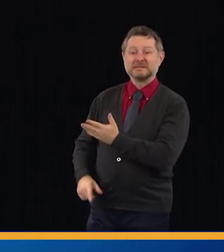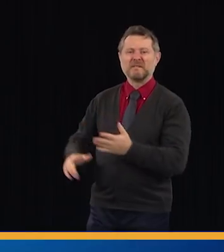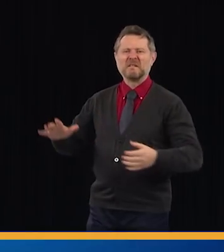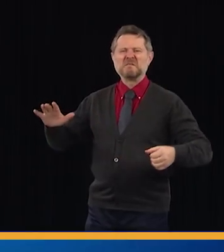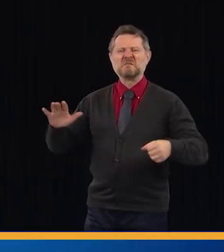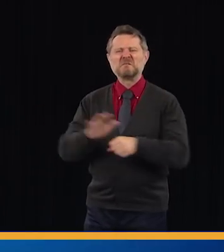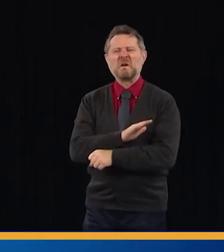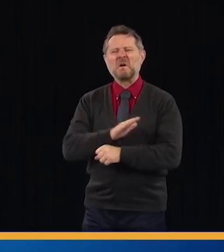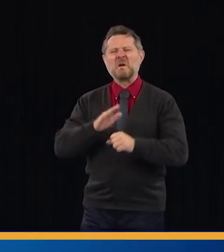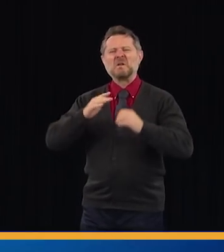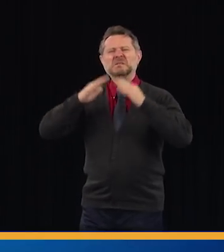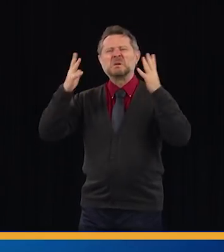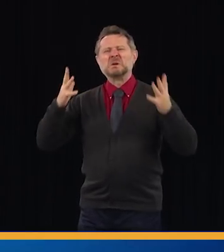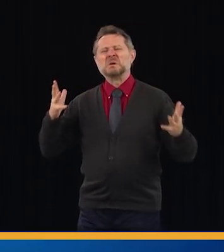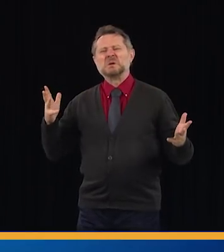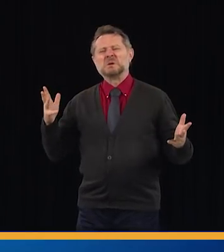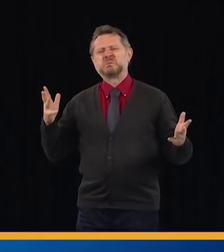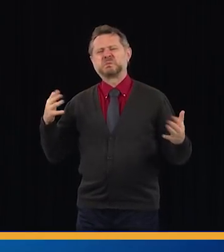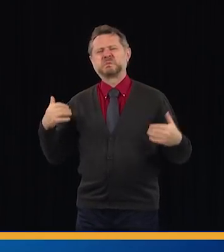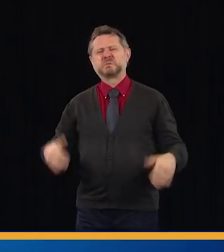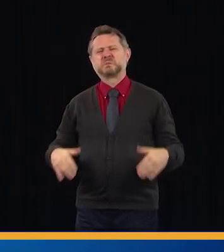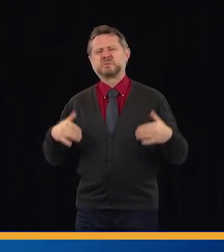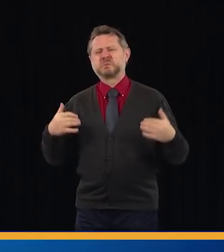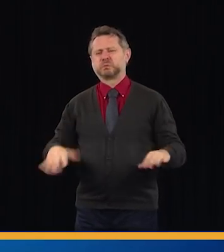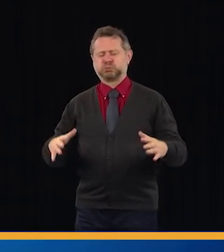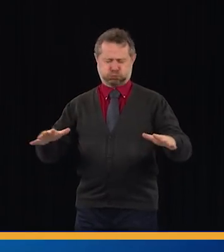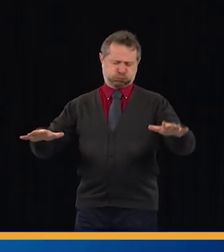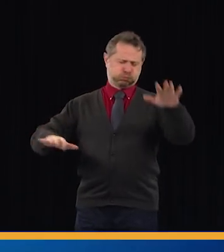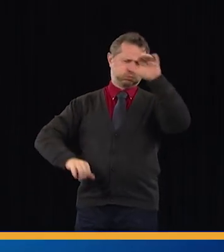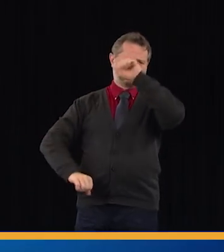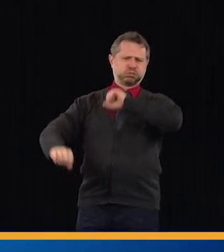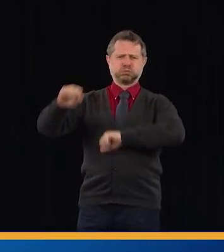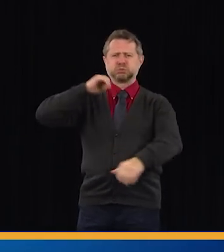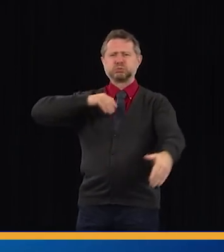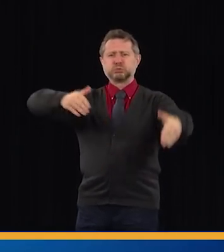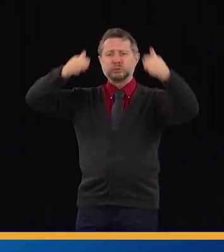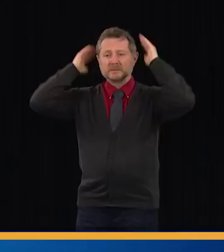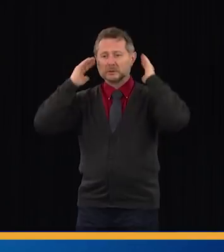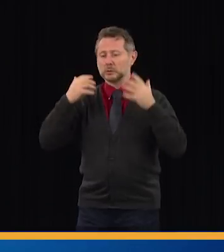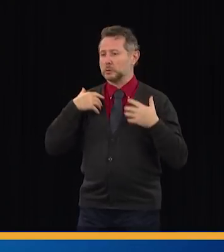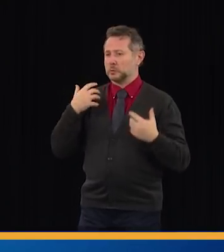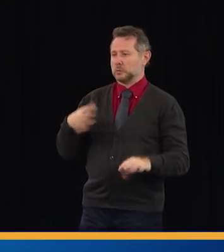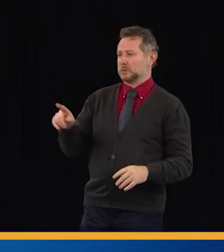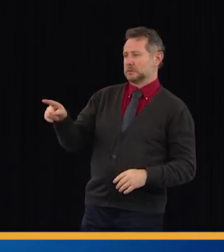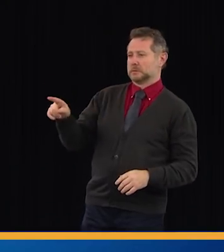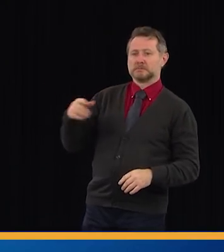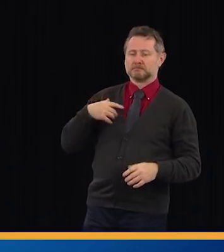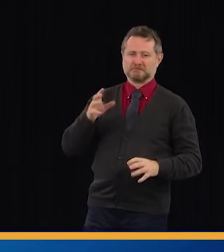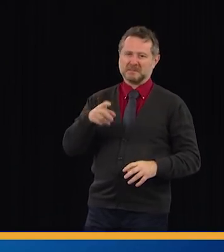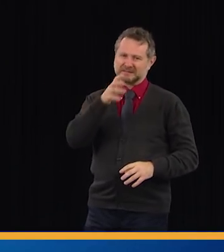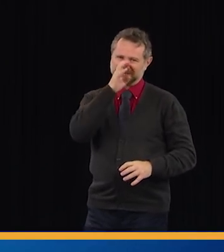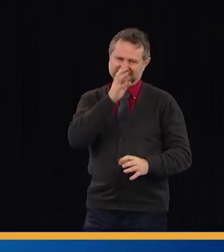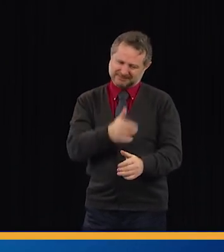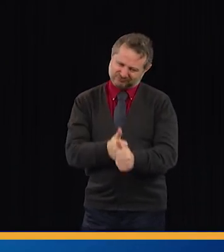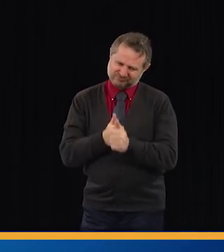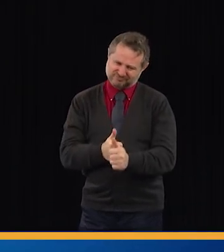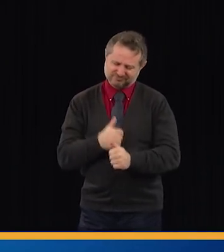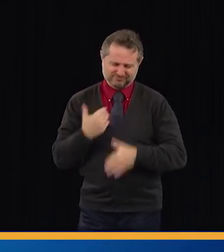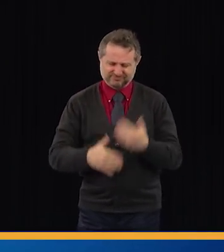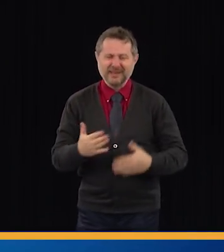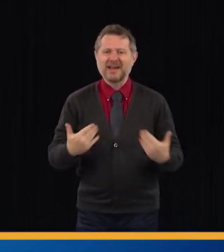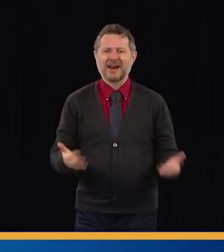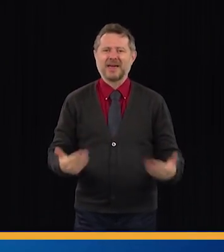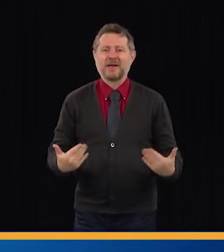became overrun? So we have to remain diligent. We have to remain disciplined going forward. But there's no doubt that we are